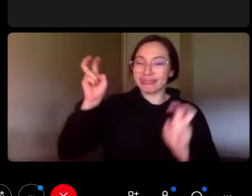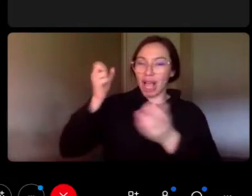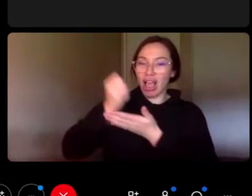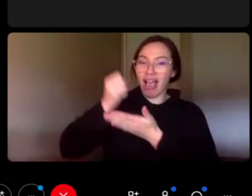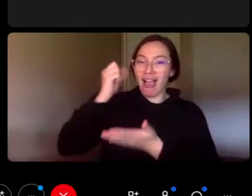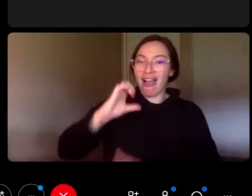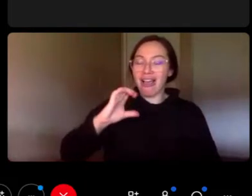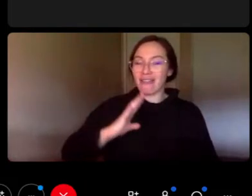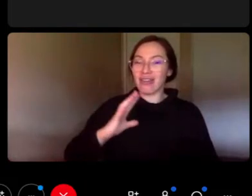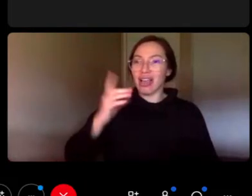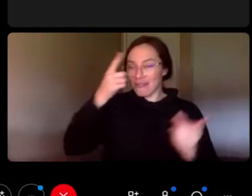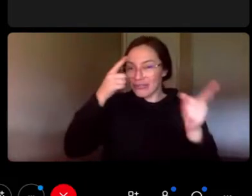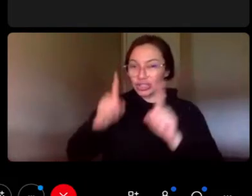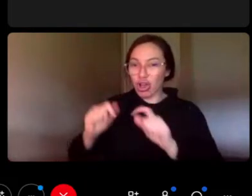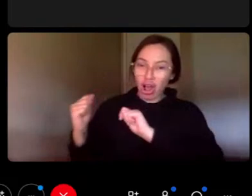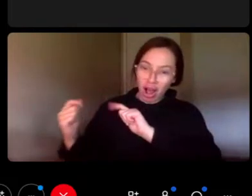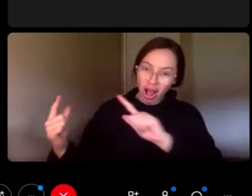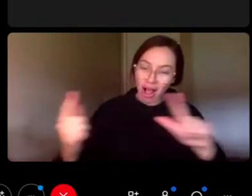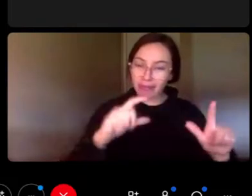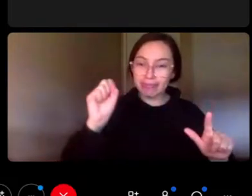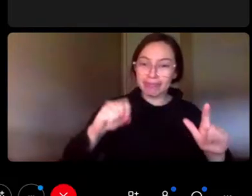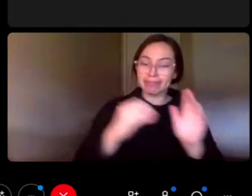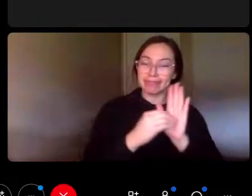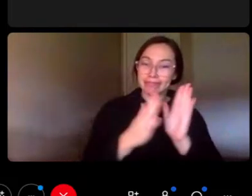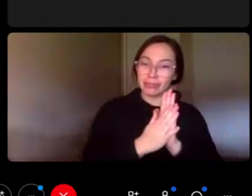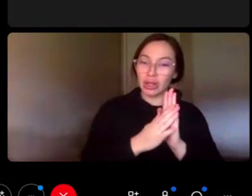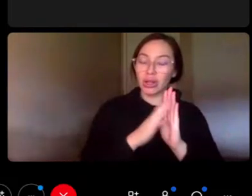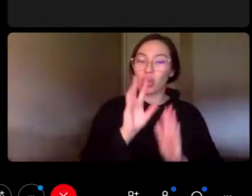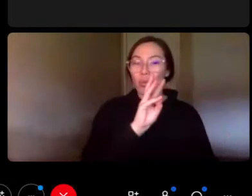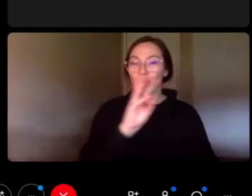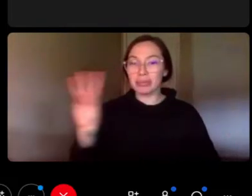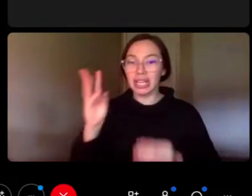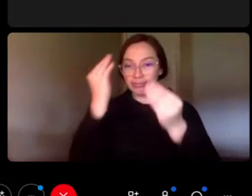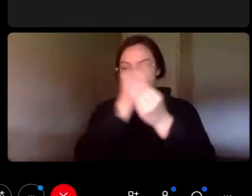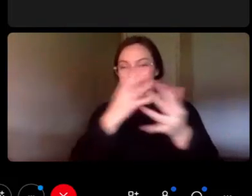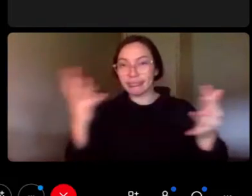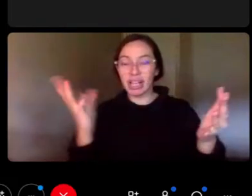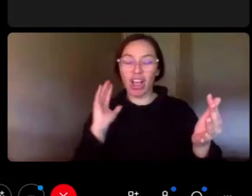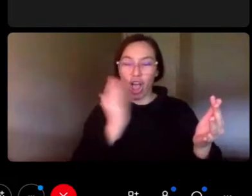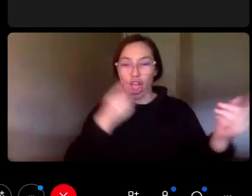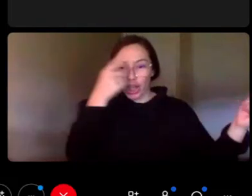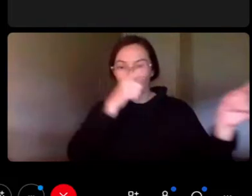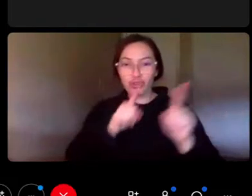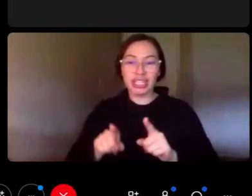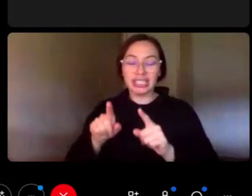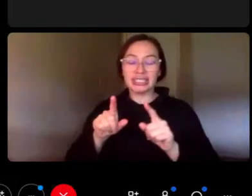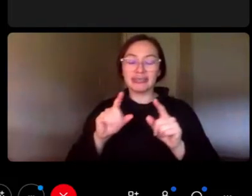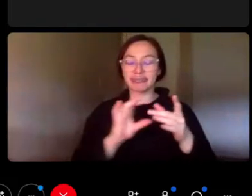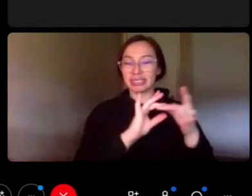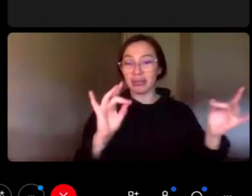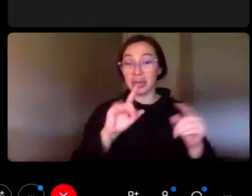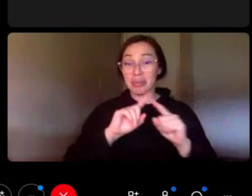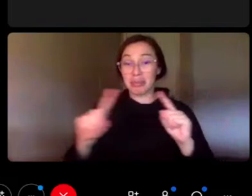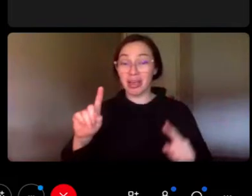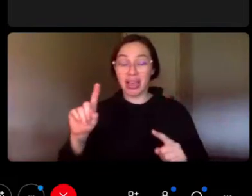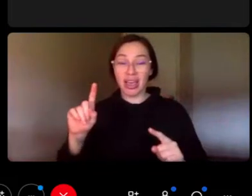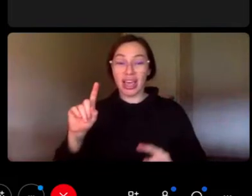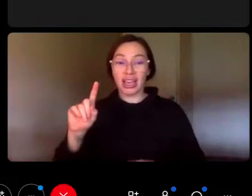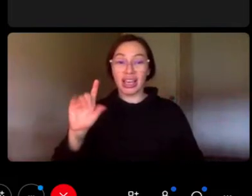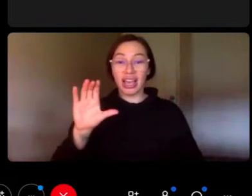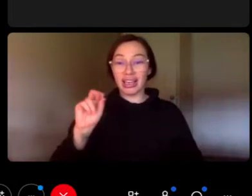we have all agreed, and this is going to go on the website and be our agreed statement. But consensus can be used in discussions